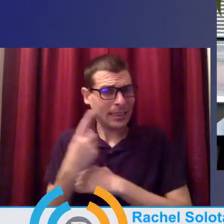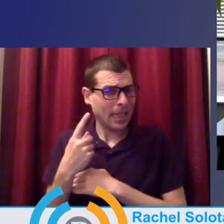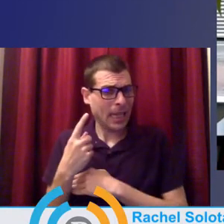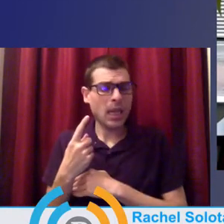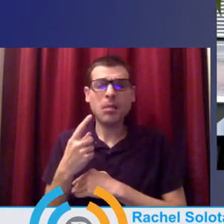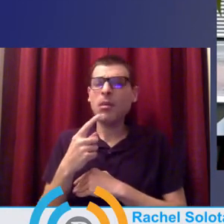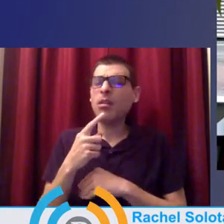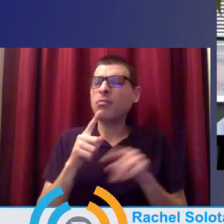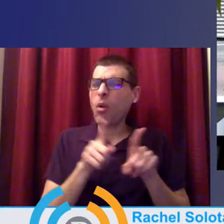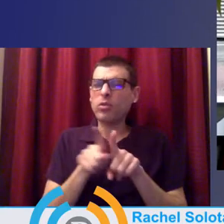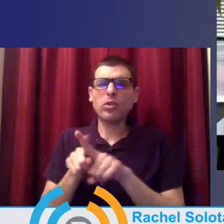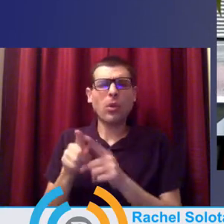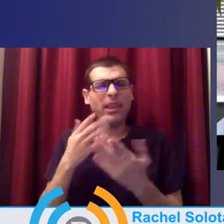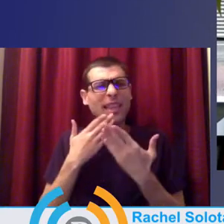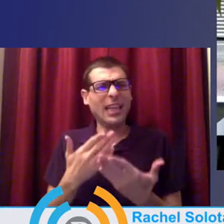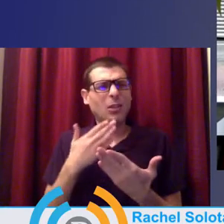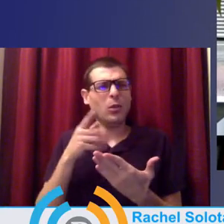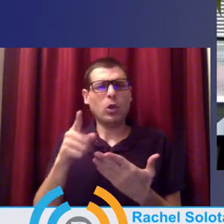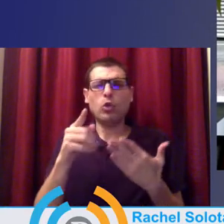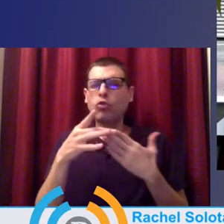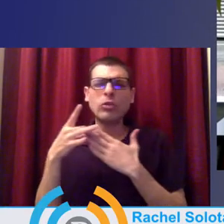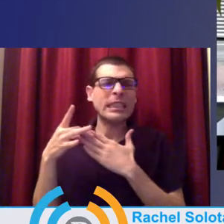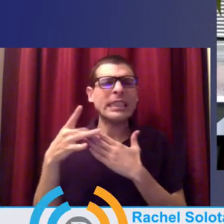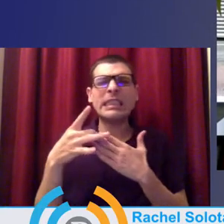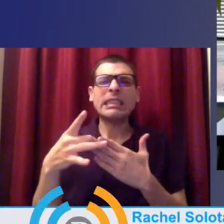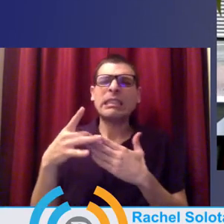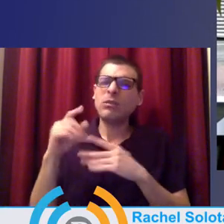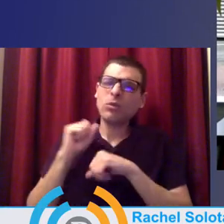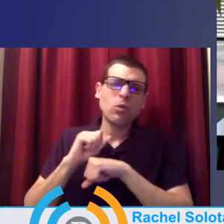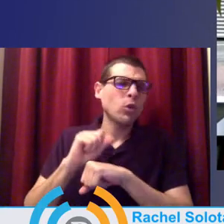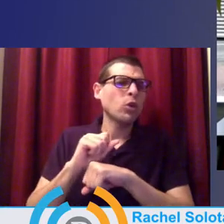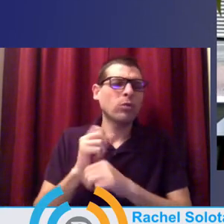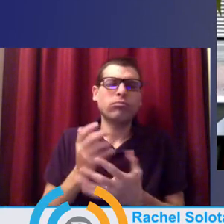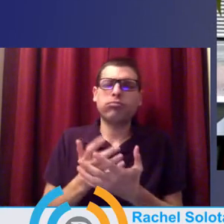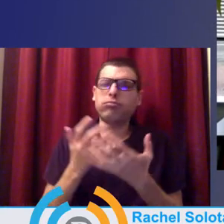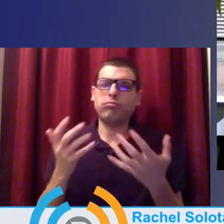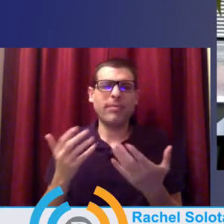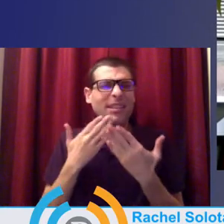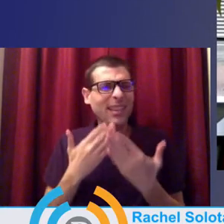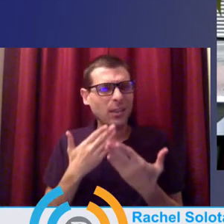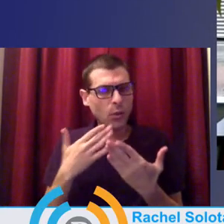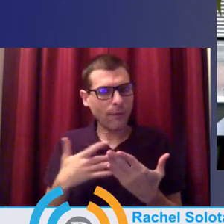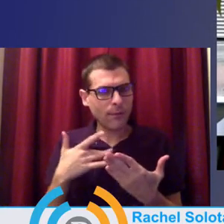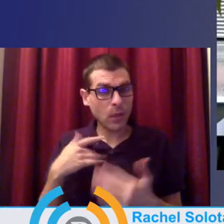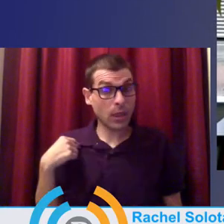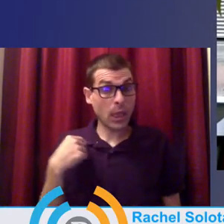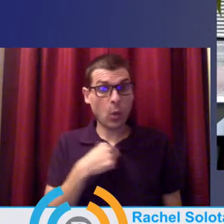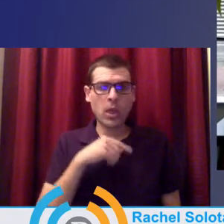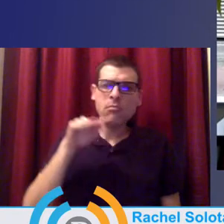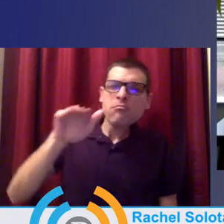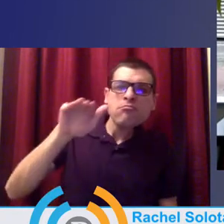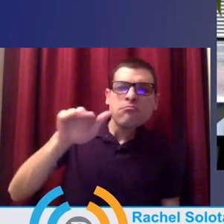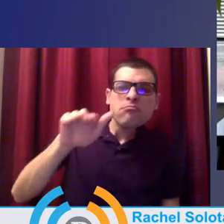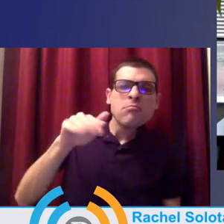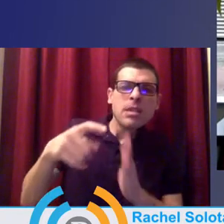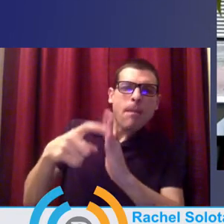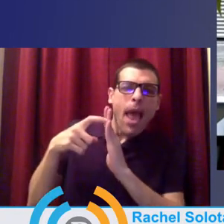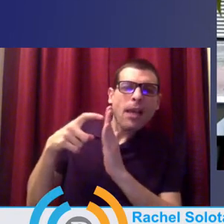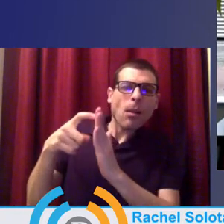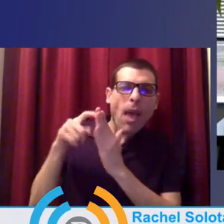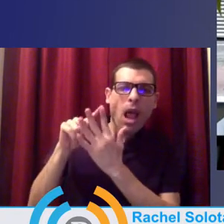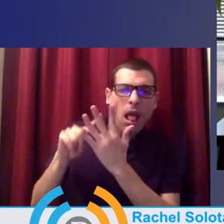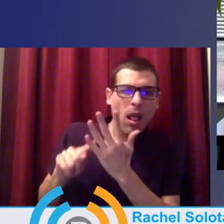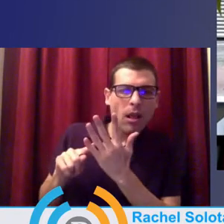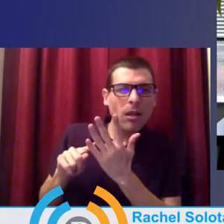for your leadership. I think we ask a ton of our leaders. We rarely stop to thank them. And then as things get